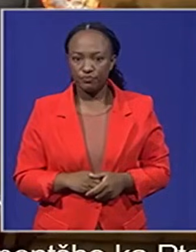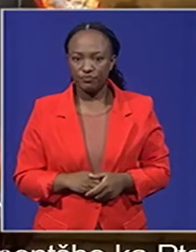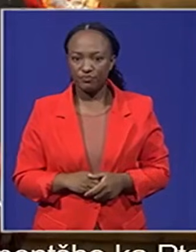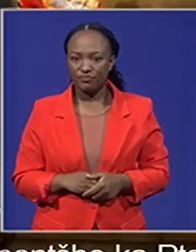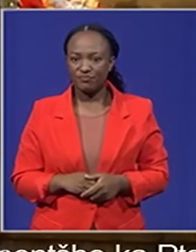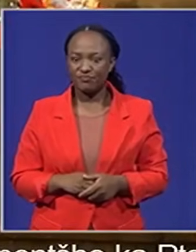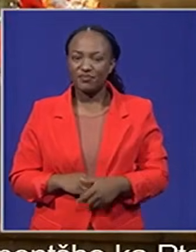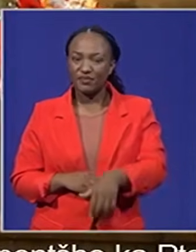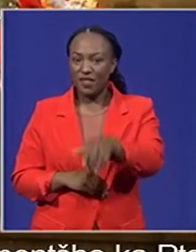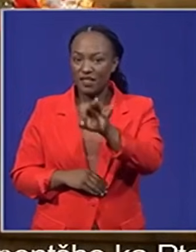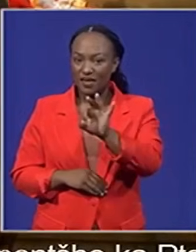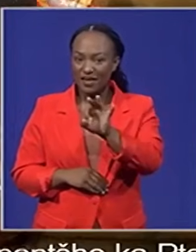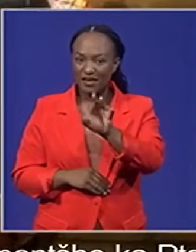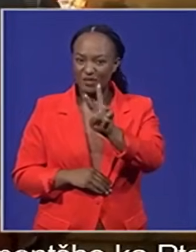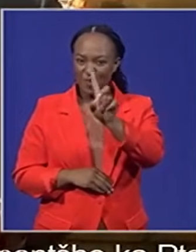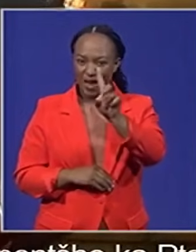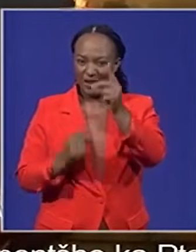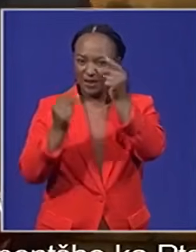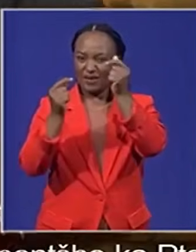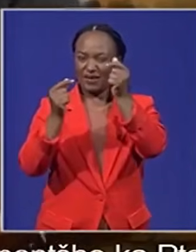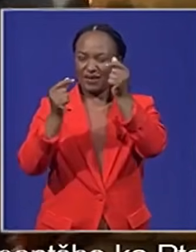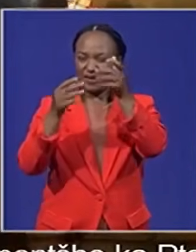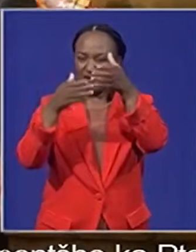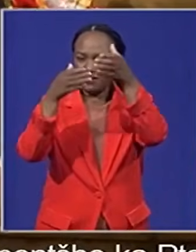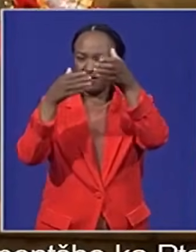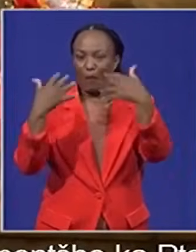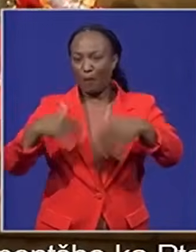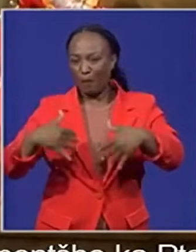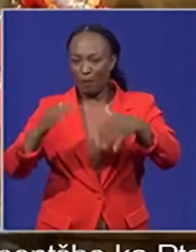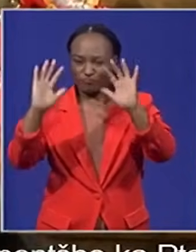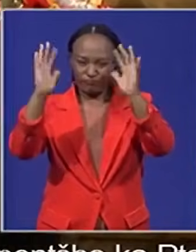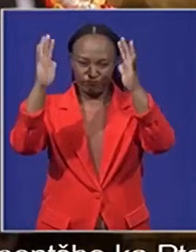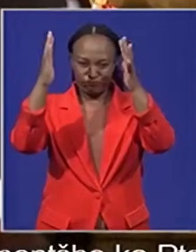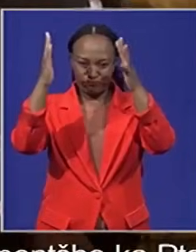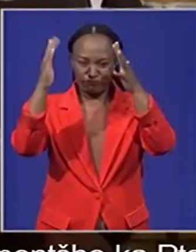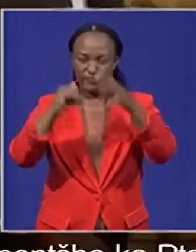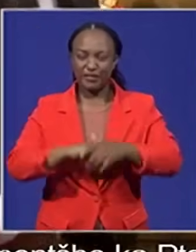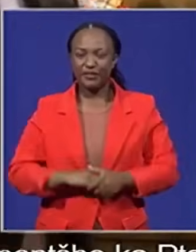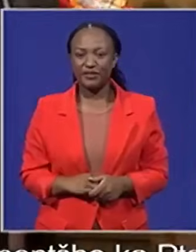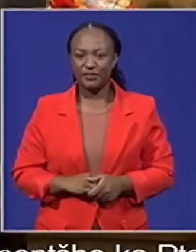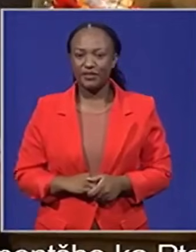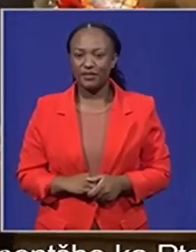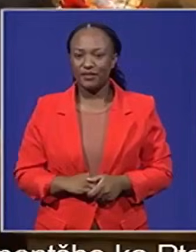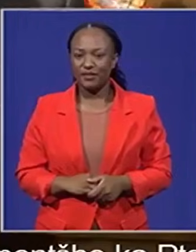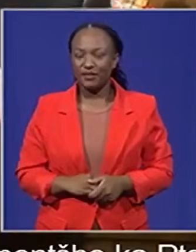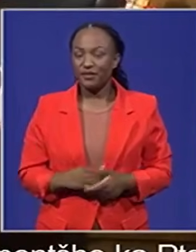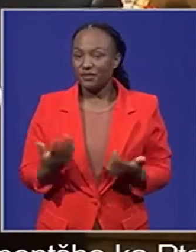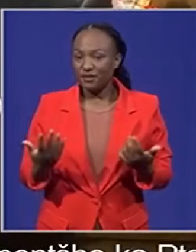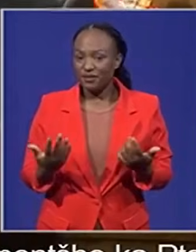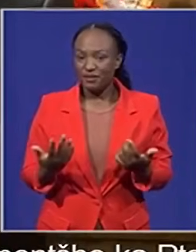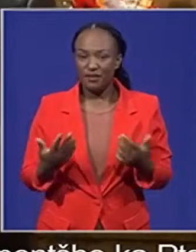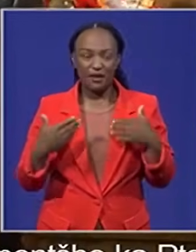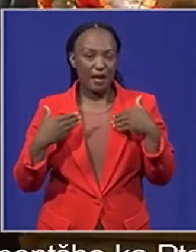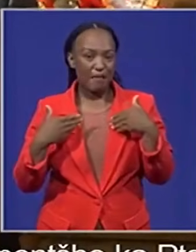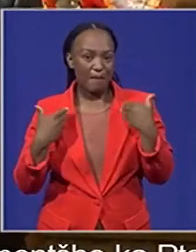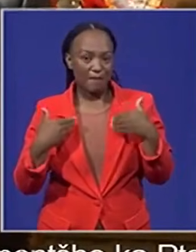3, 2, 1. A round of applause. I'm rather glad that